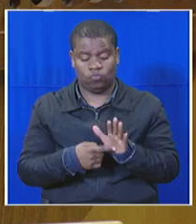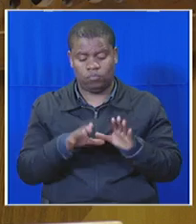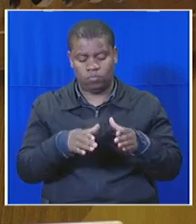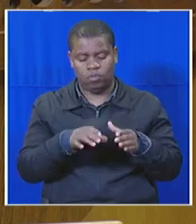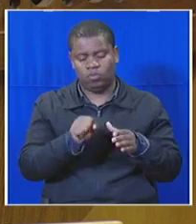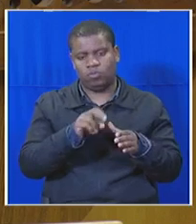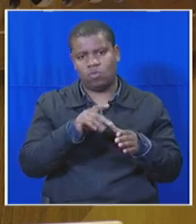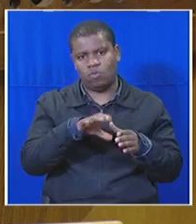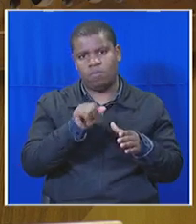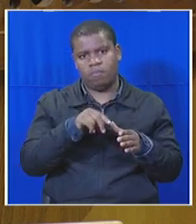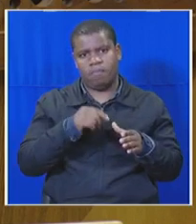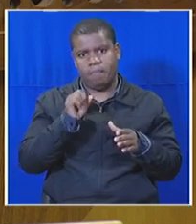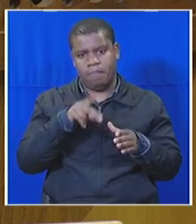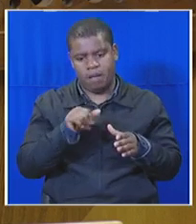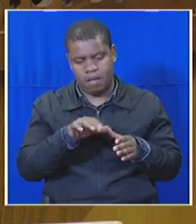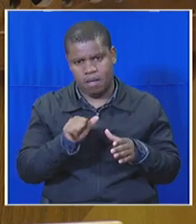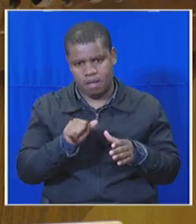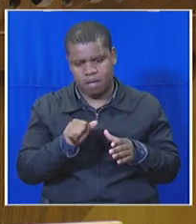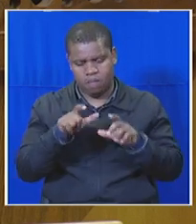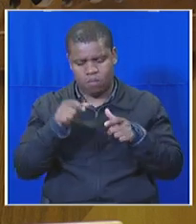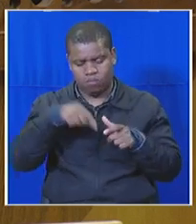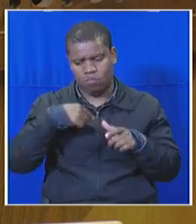become at holding accounting officers